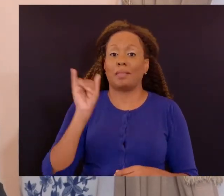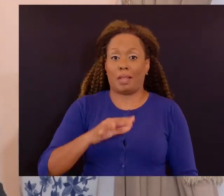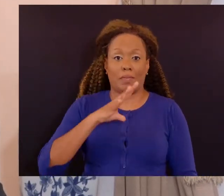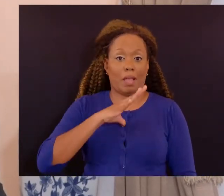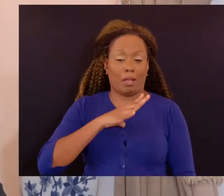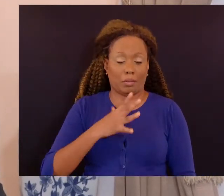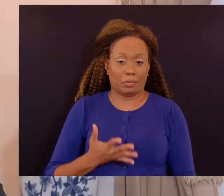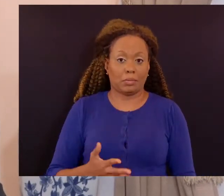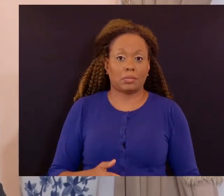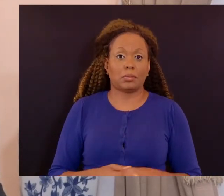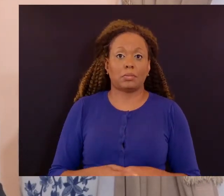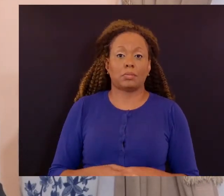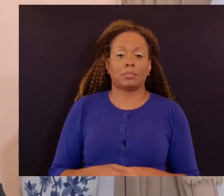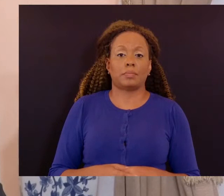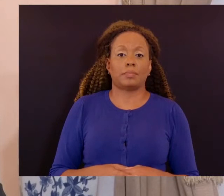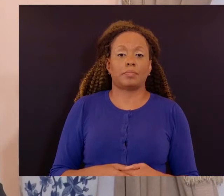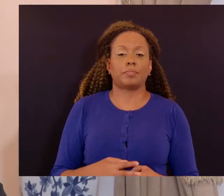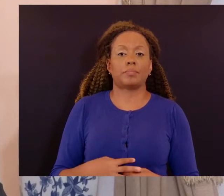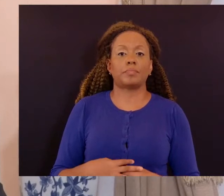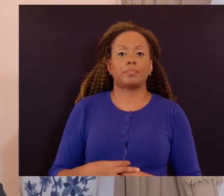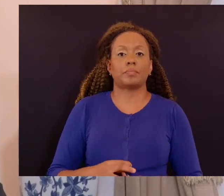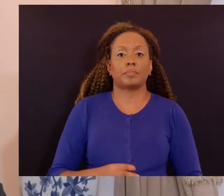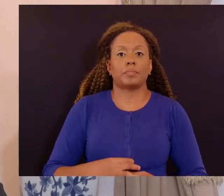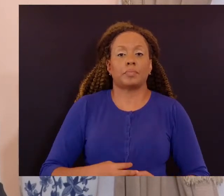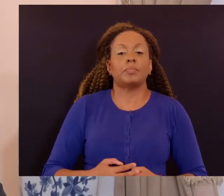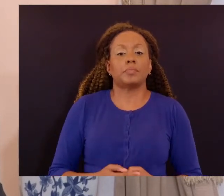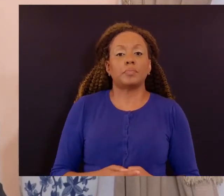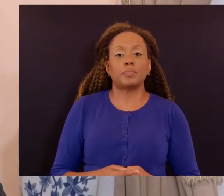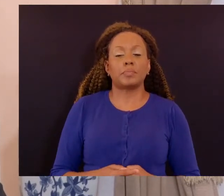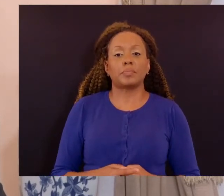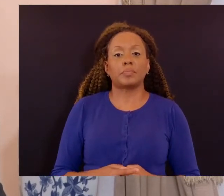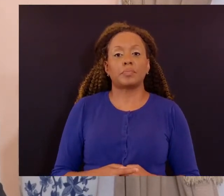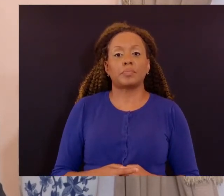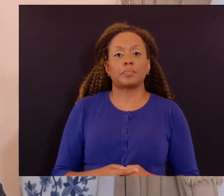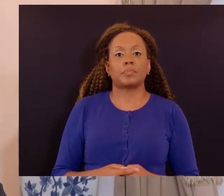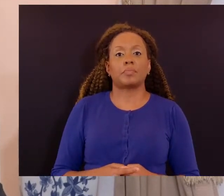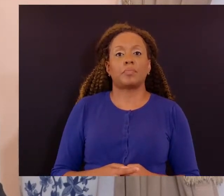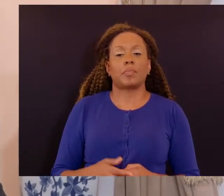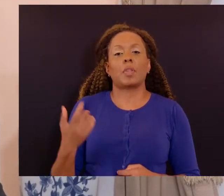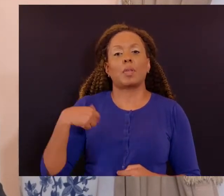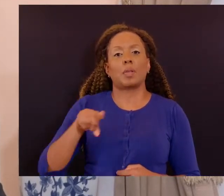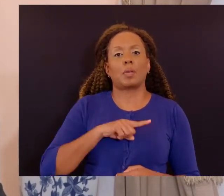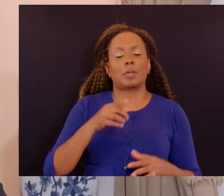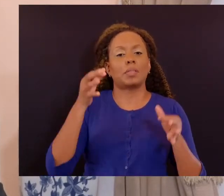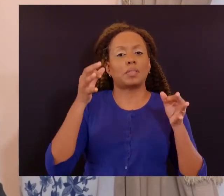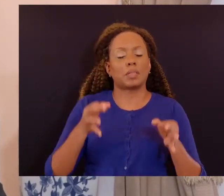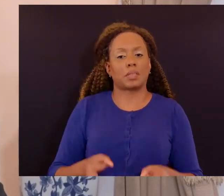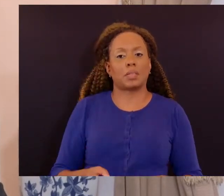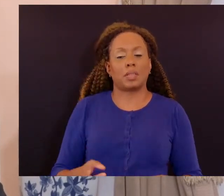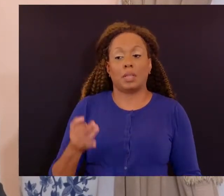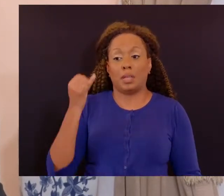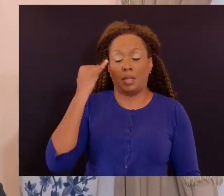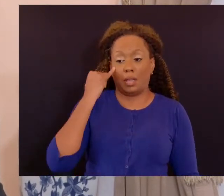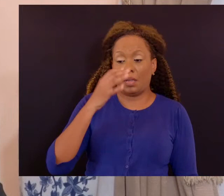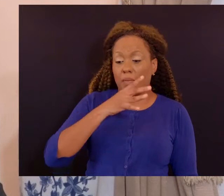bases generally for being able to allow persons to defer, we've taken the decisions that if parents and teachers